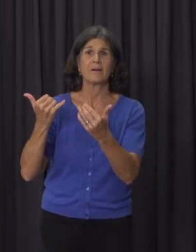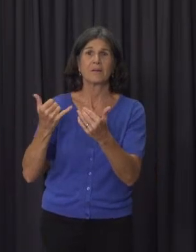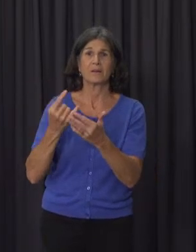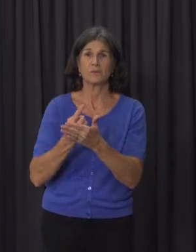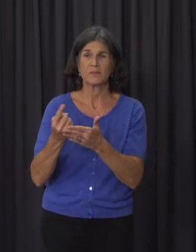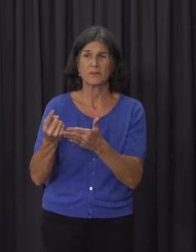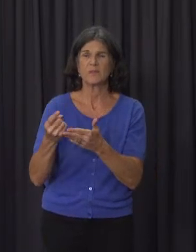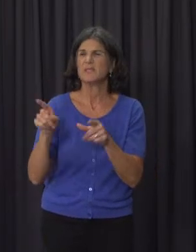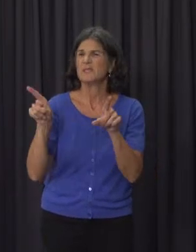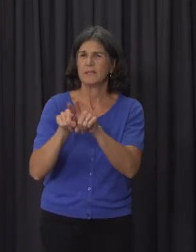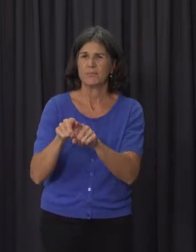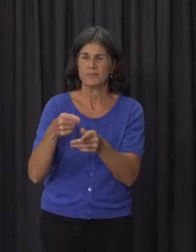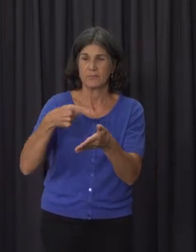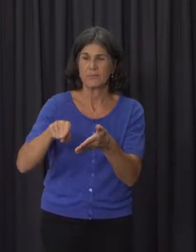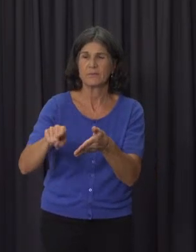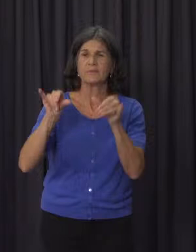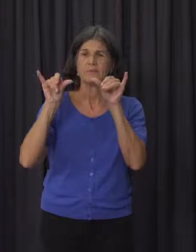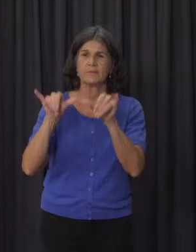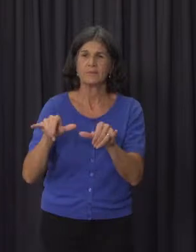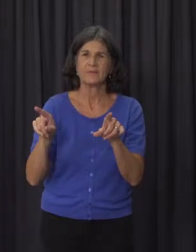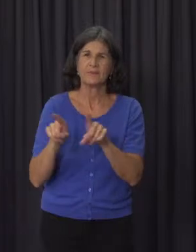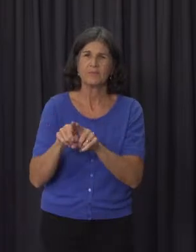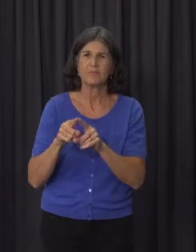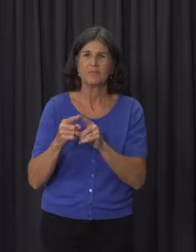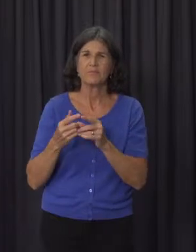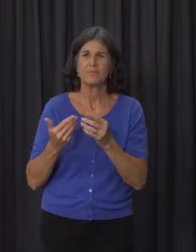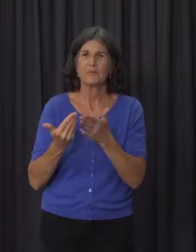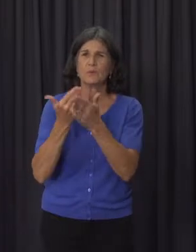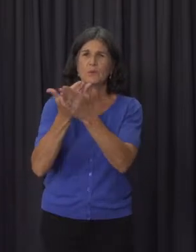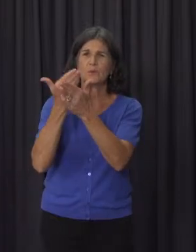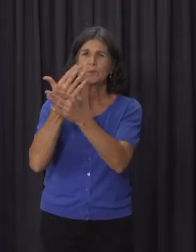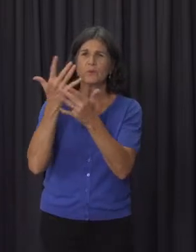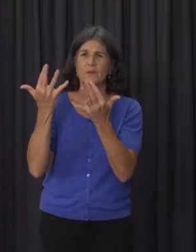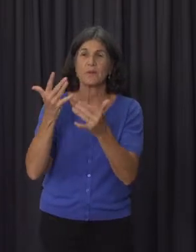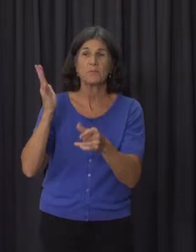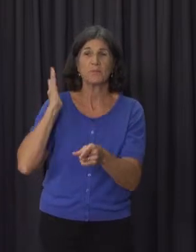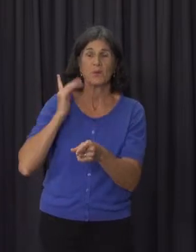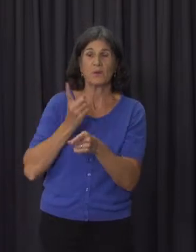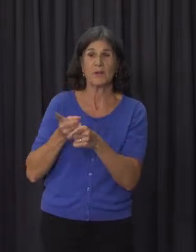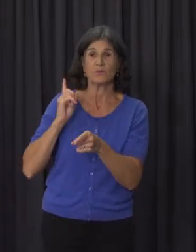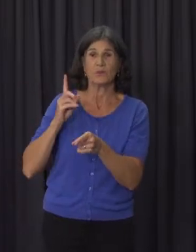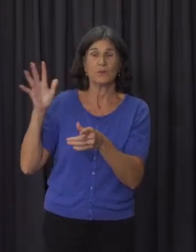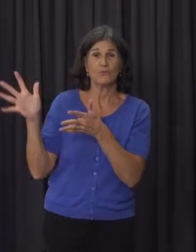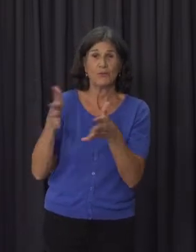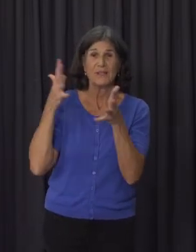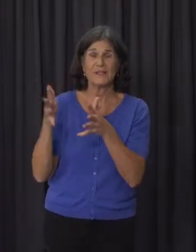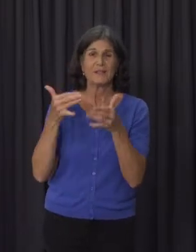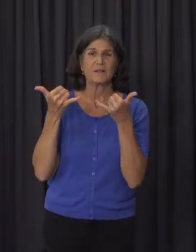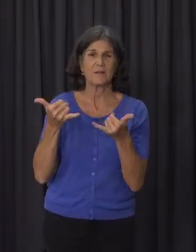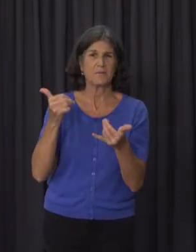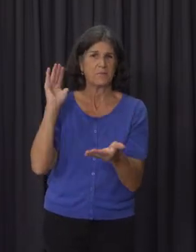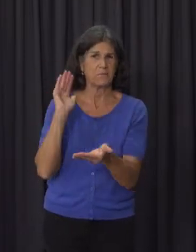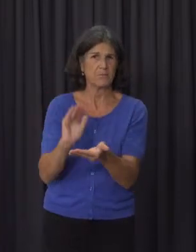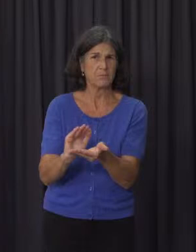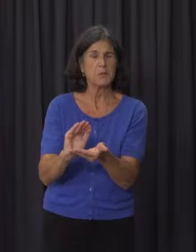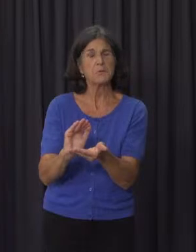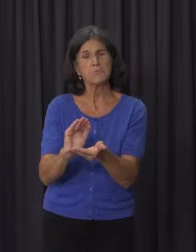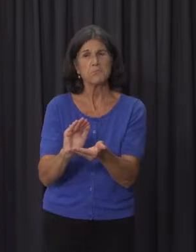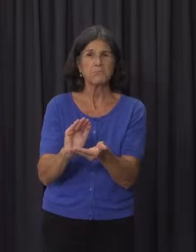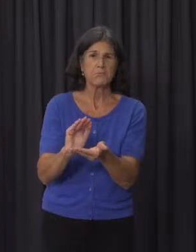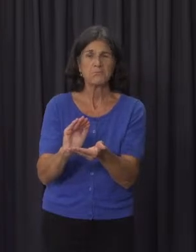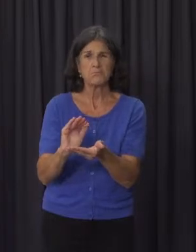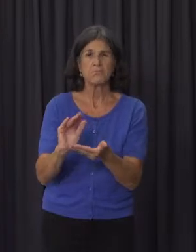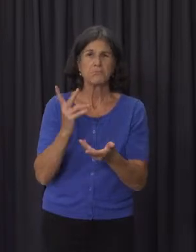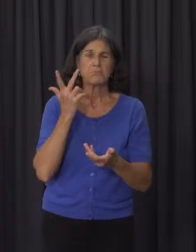wind, which will be beneficial, of course, but there will be some gusting winds in northern parts of the province